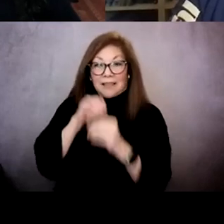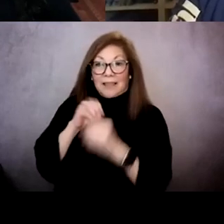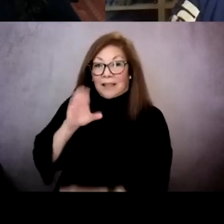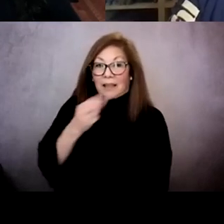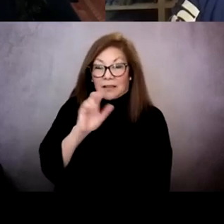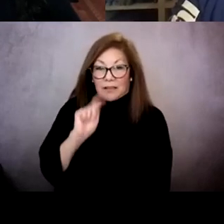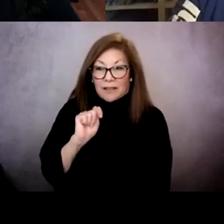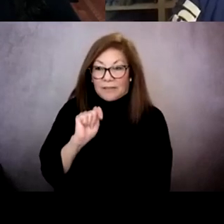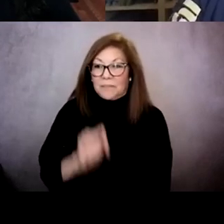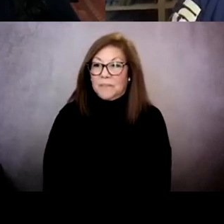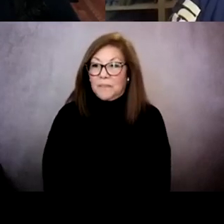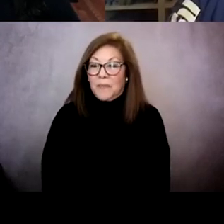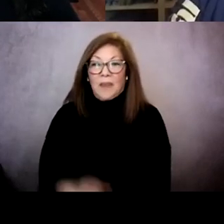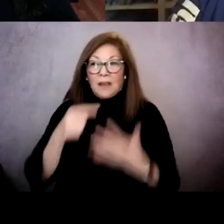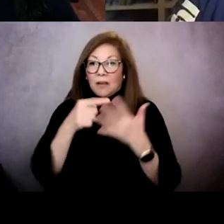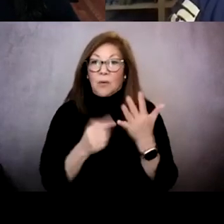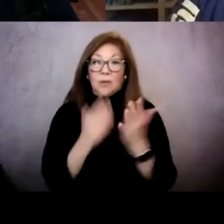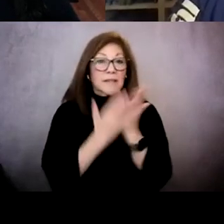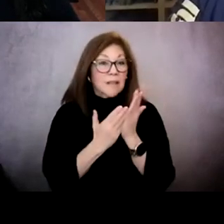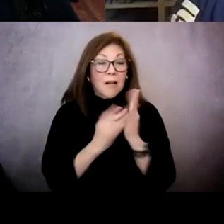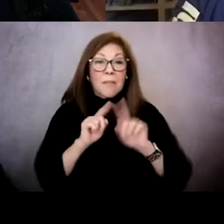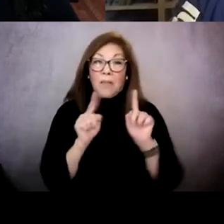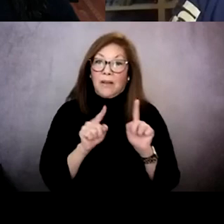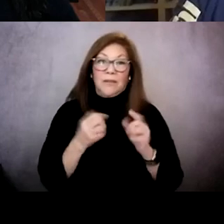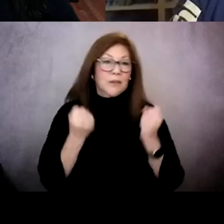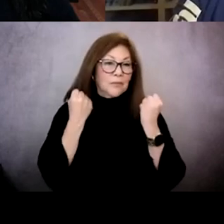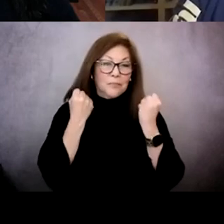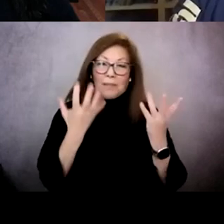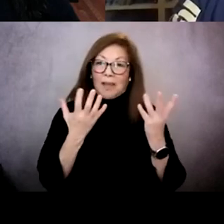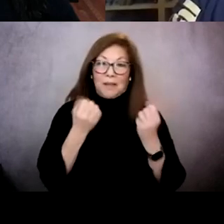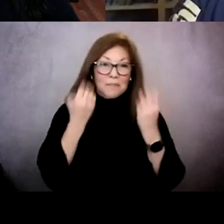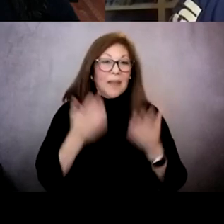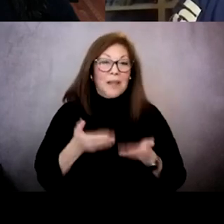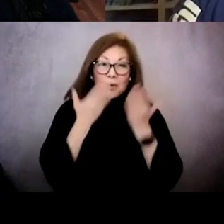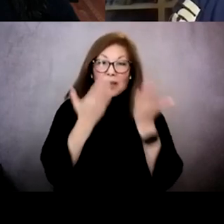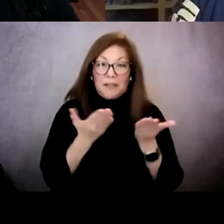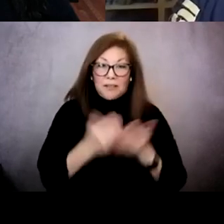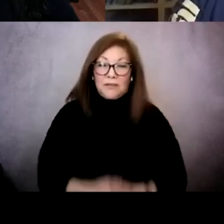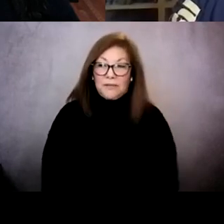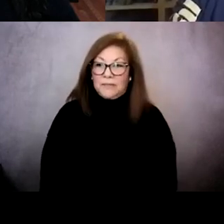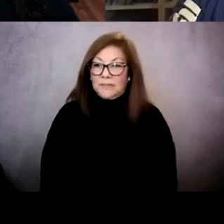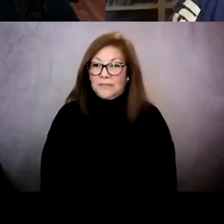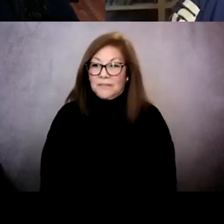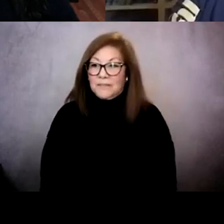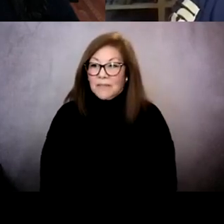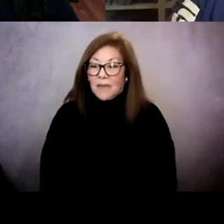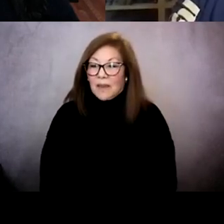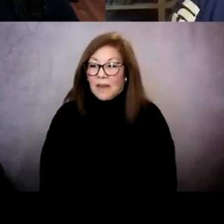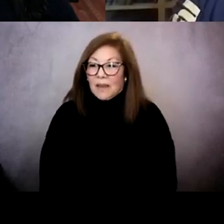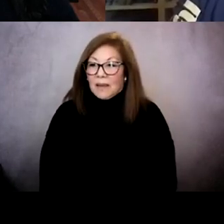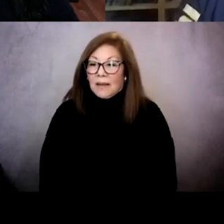So those are some, but there are so many recommendations one might have.